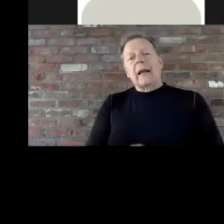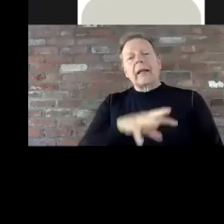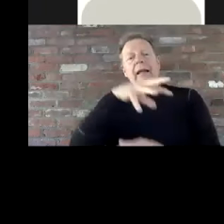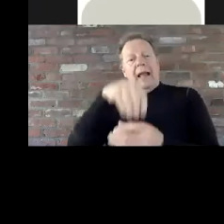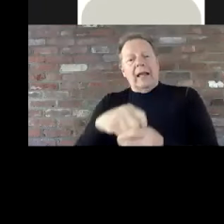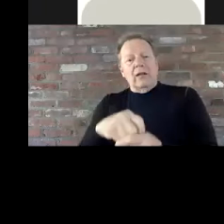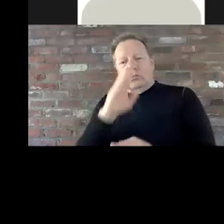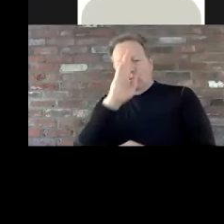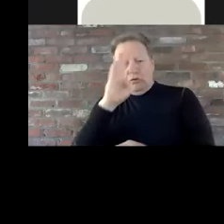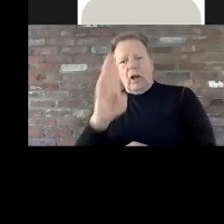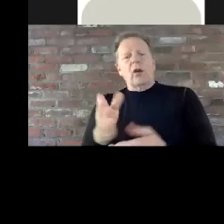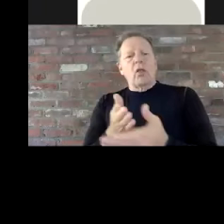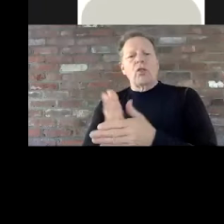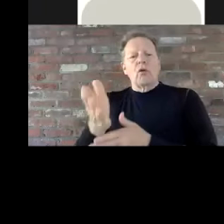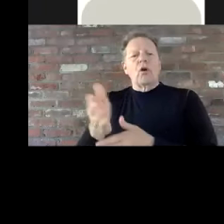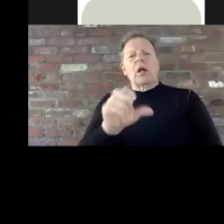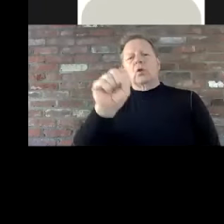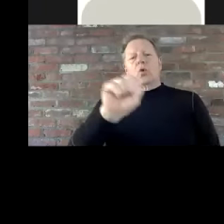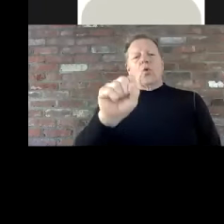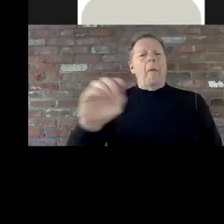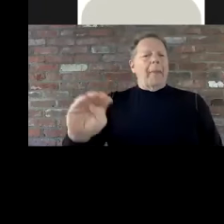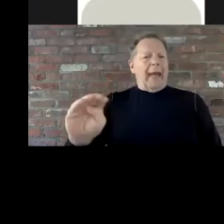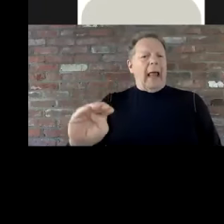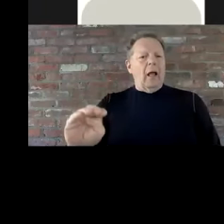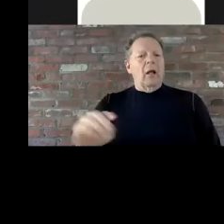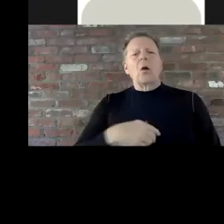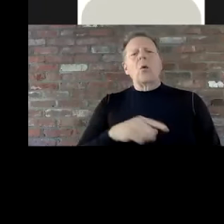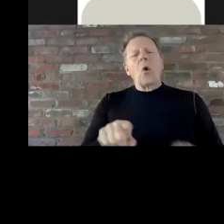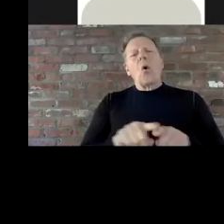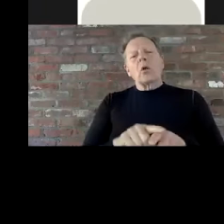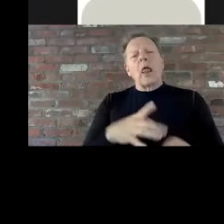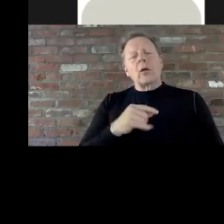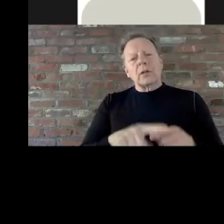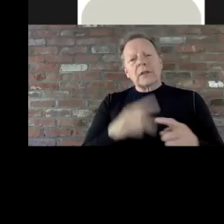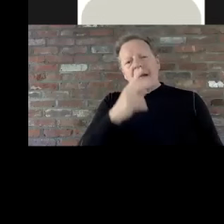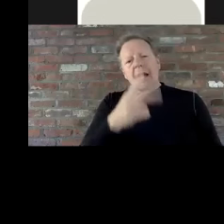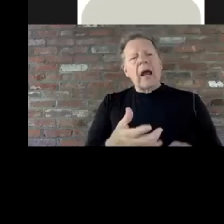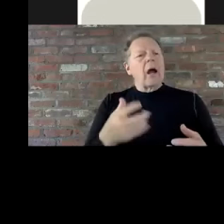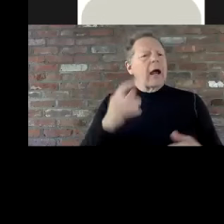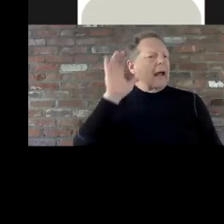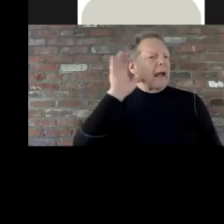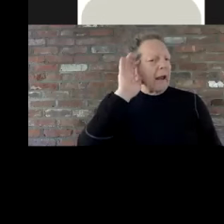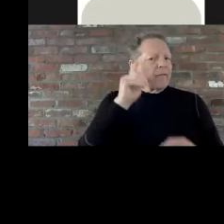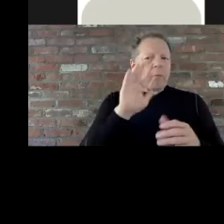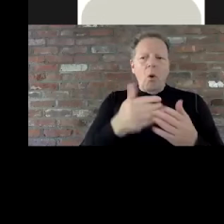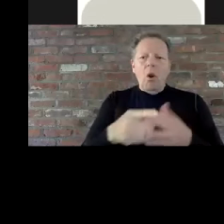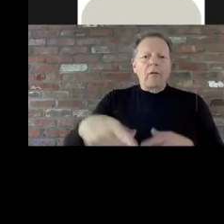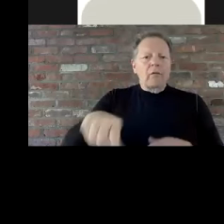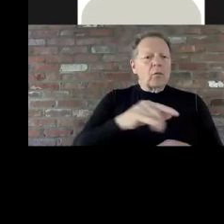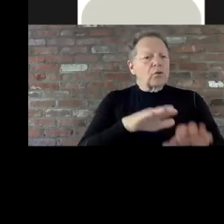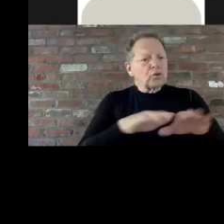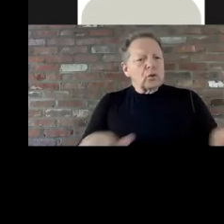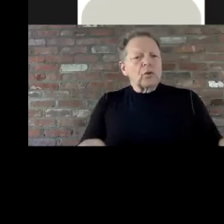directly through social media. We'd also love to see artwork from you or any adults or kids of all